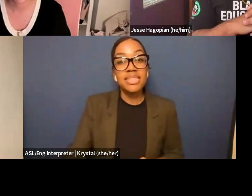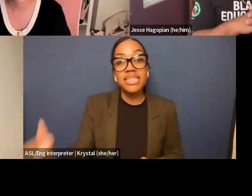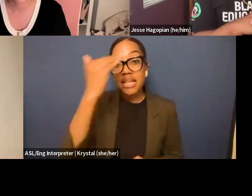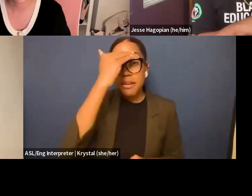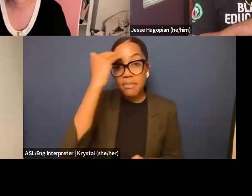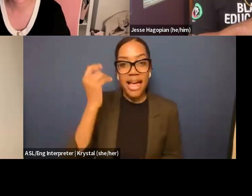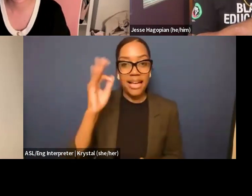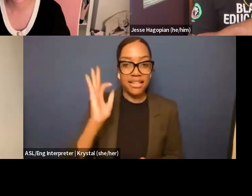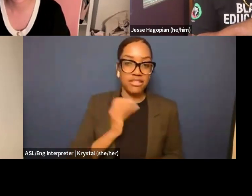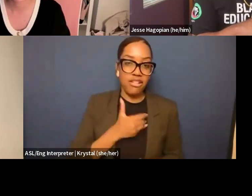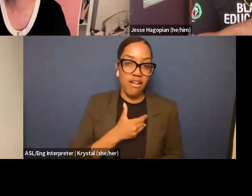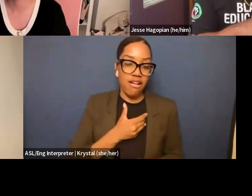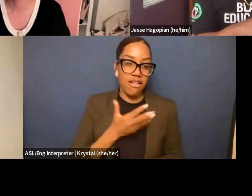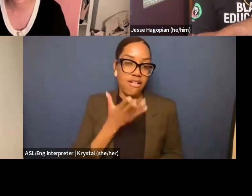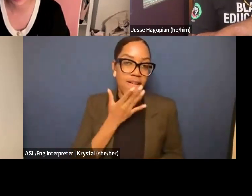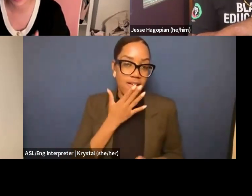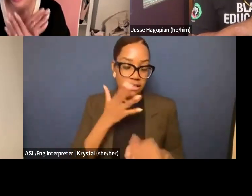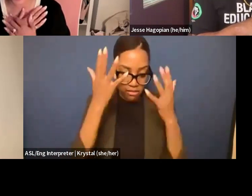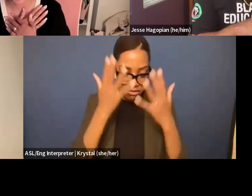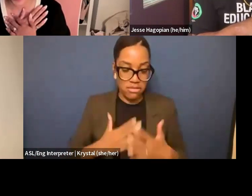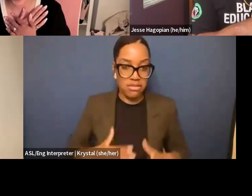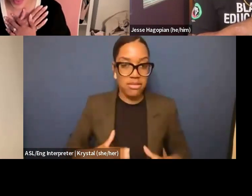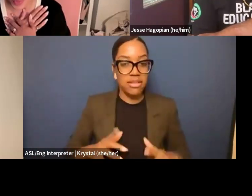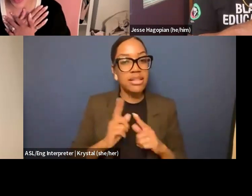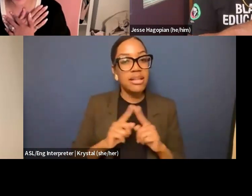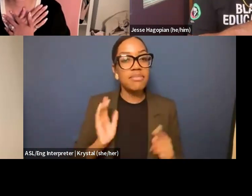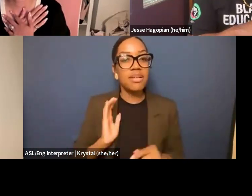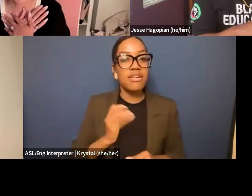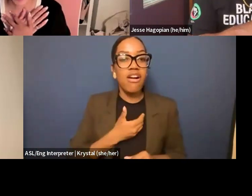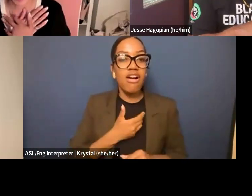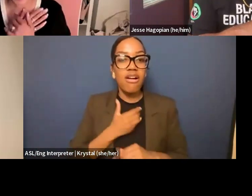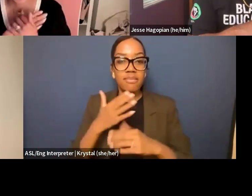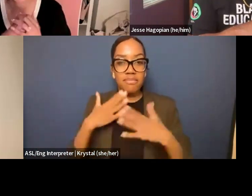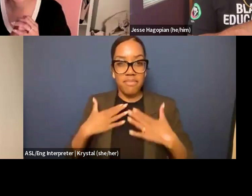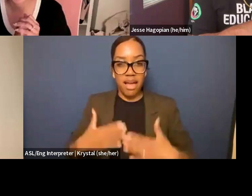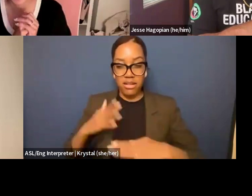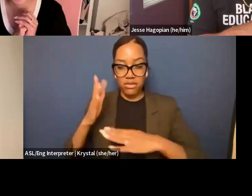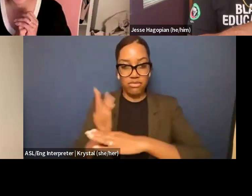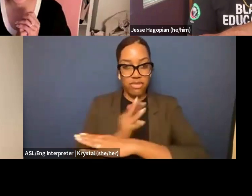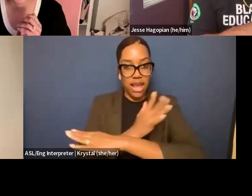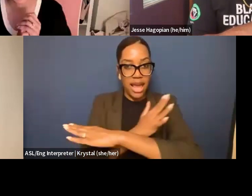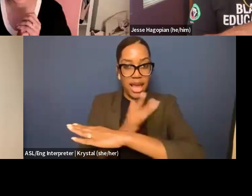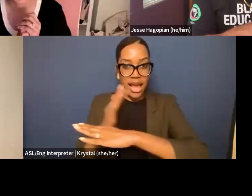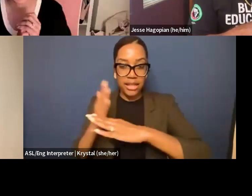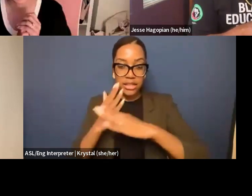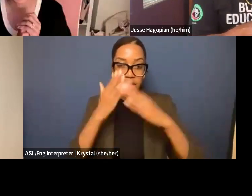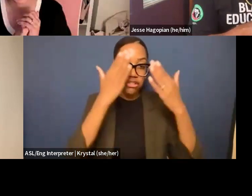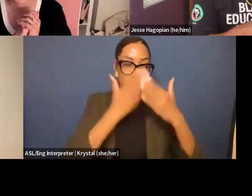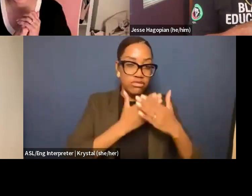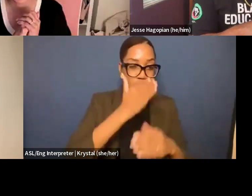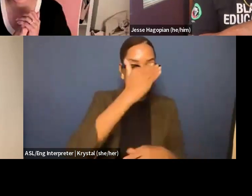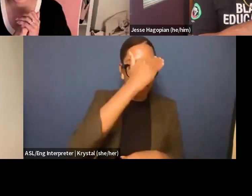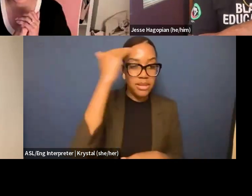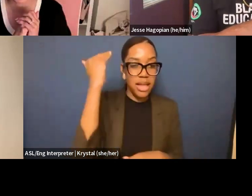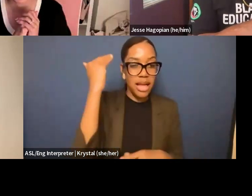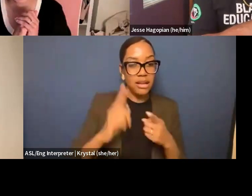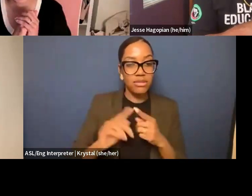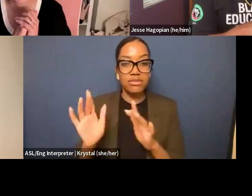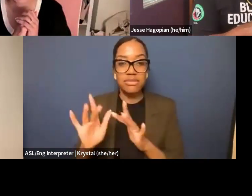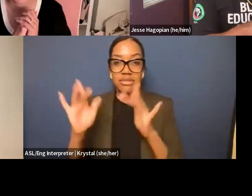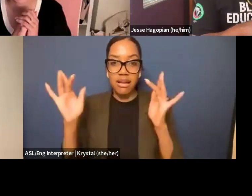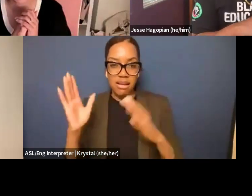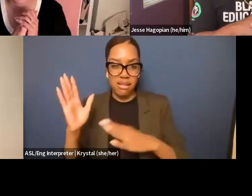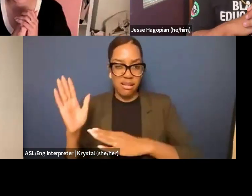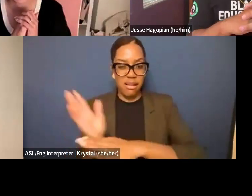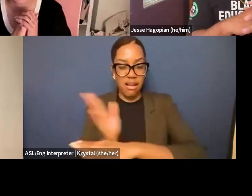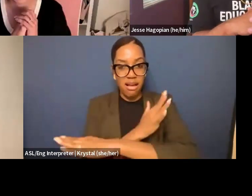from alabaster to jet, the blues are our sensibility, hence the designation made famous by the